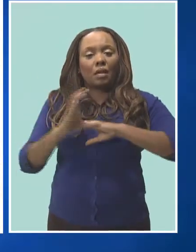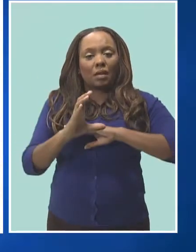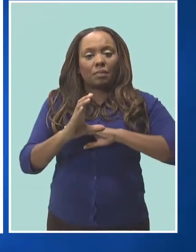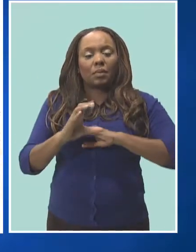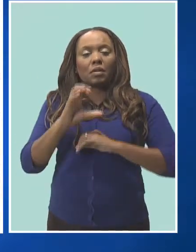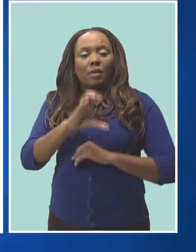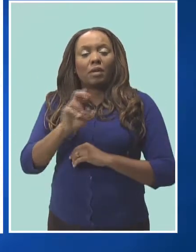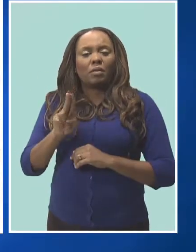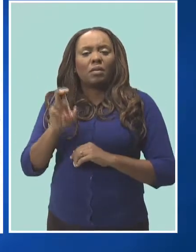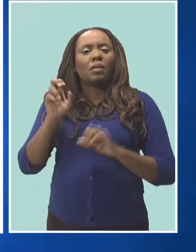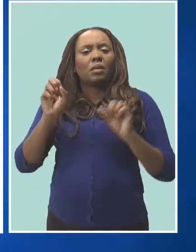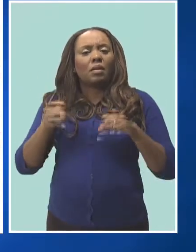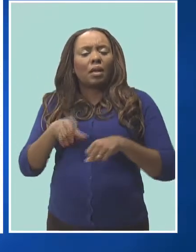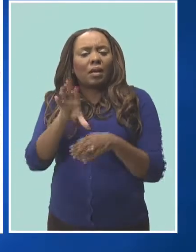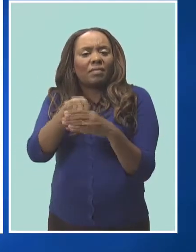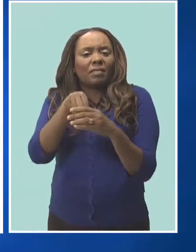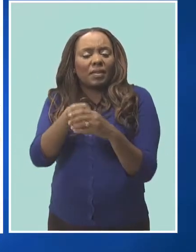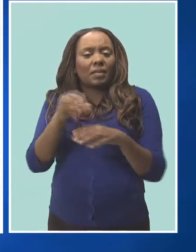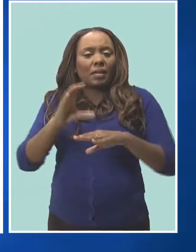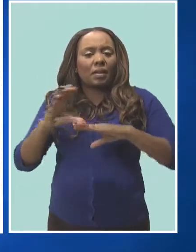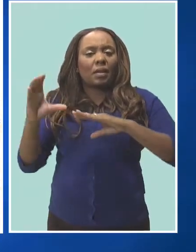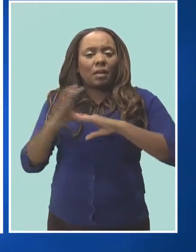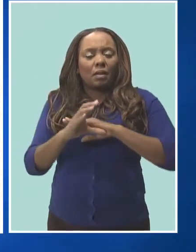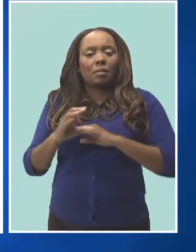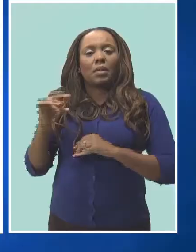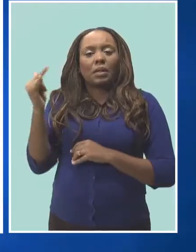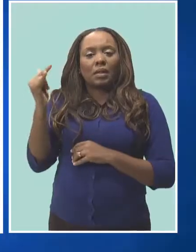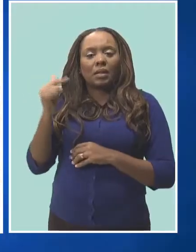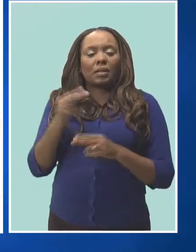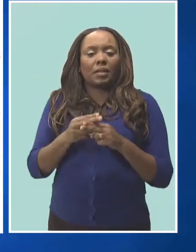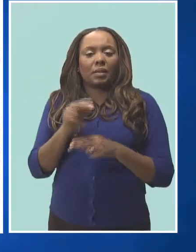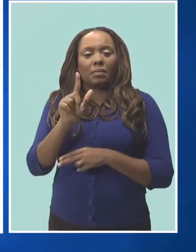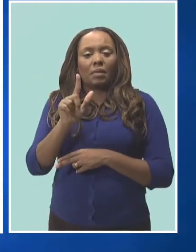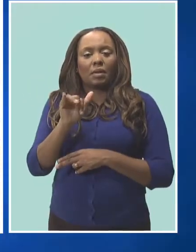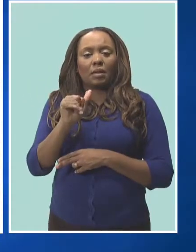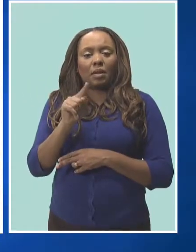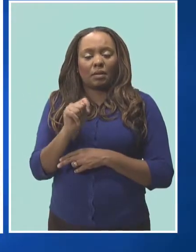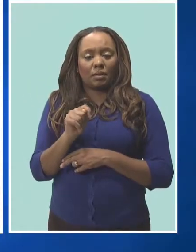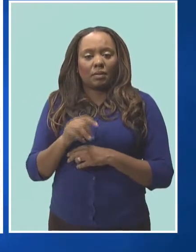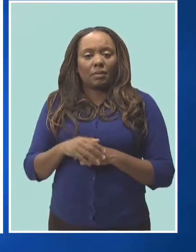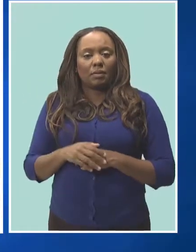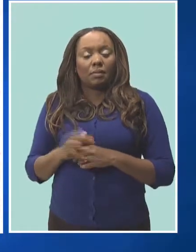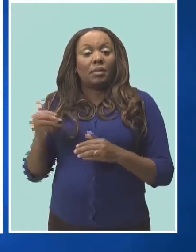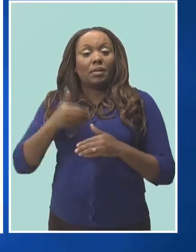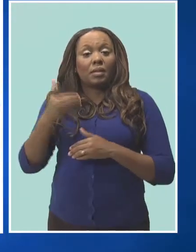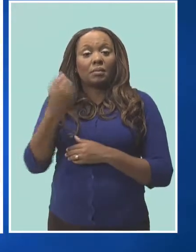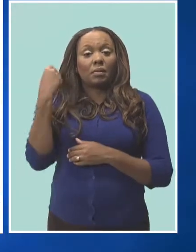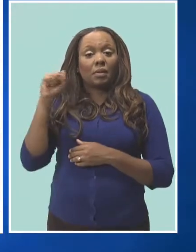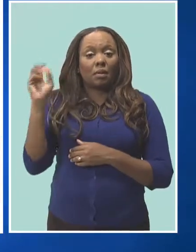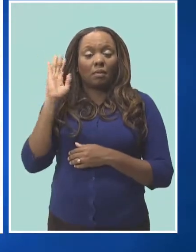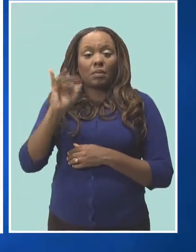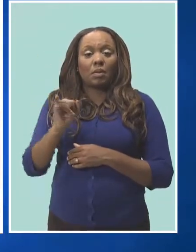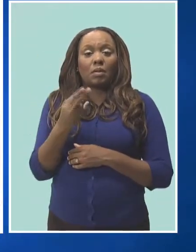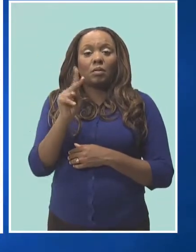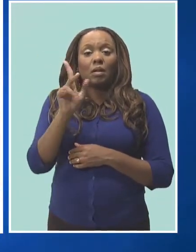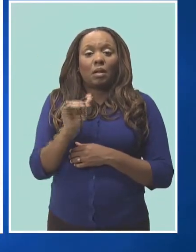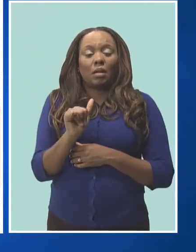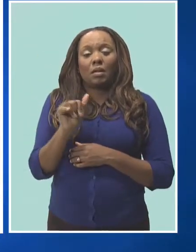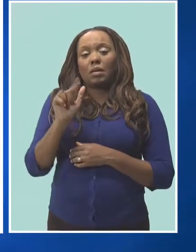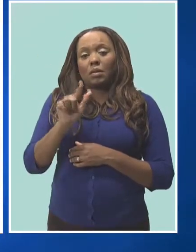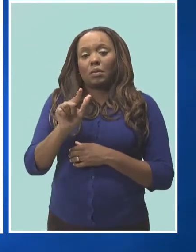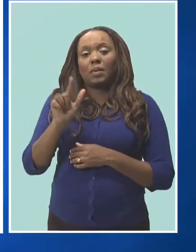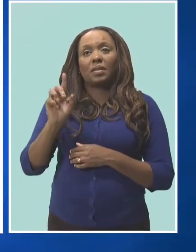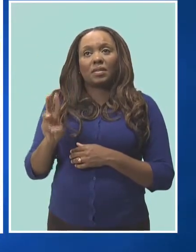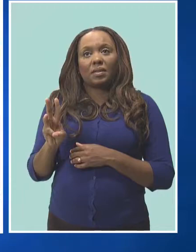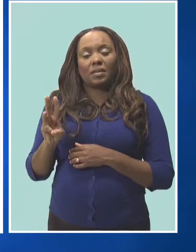similar approach to invest in regional air carrier Liat. The organization's next protest will be on July 26, the